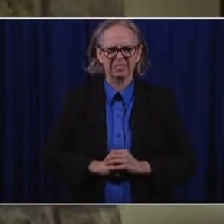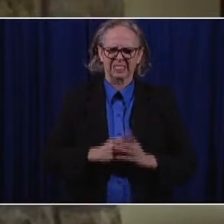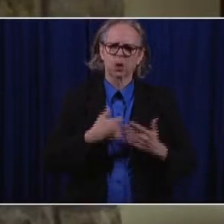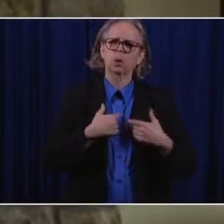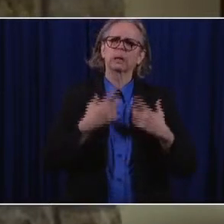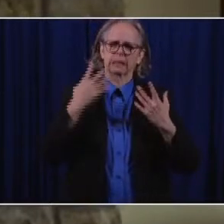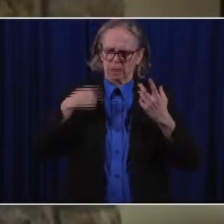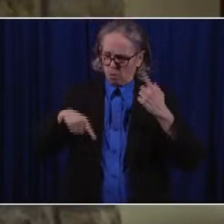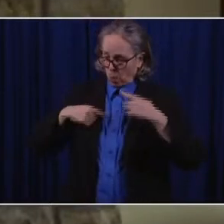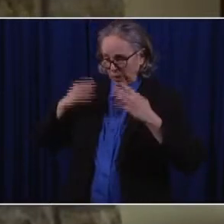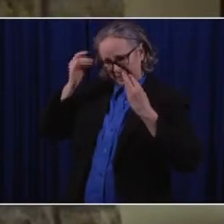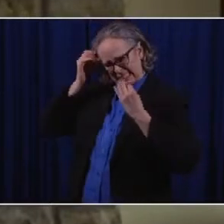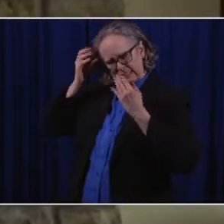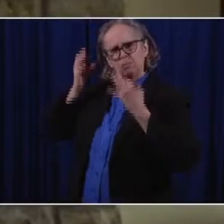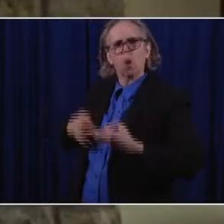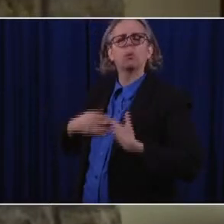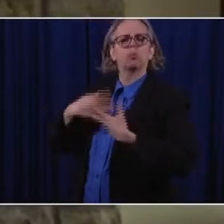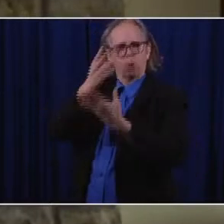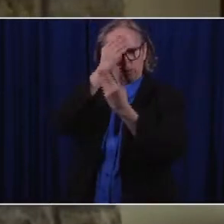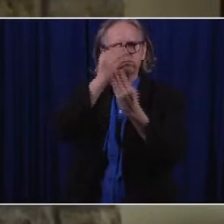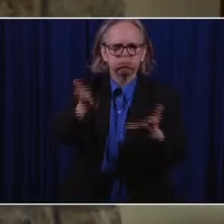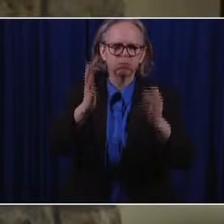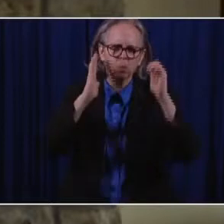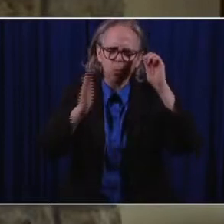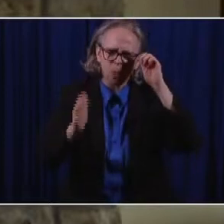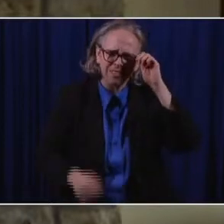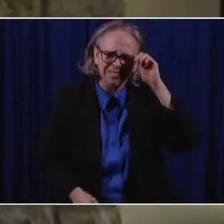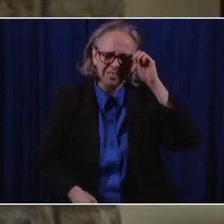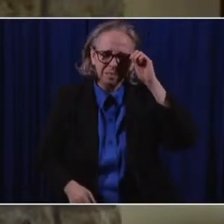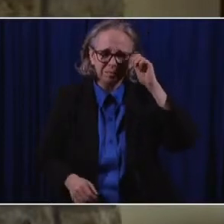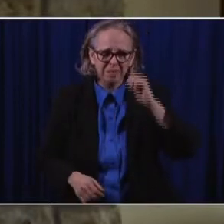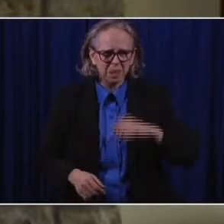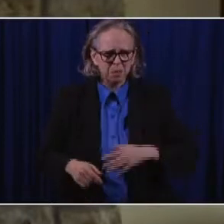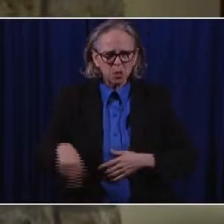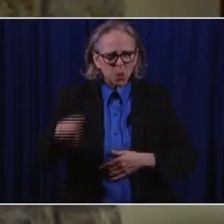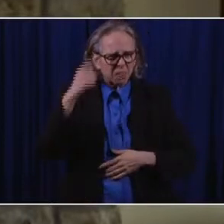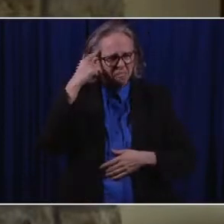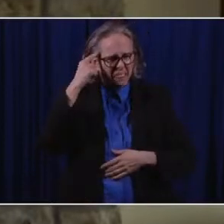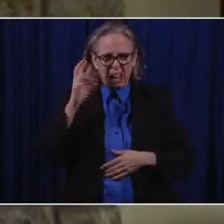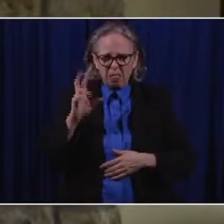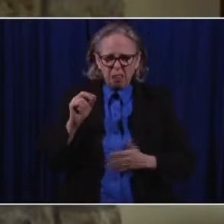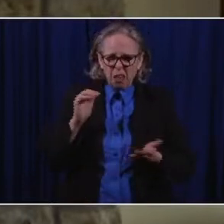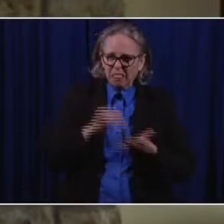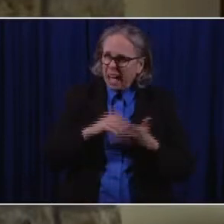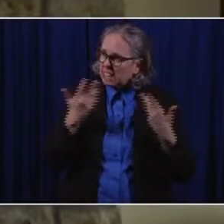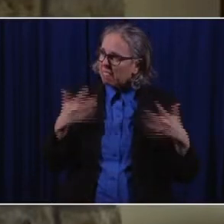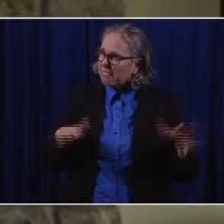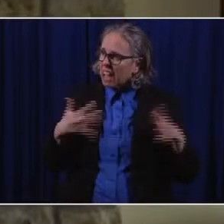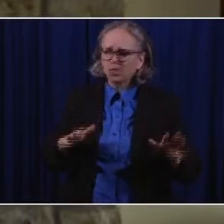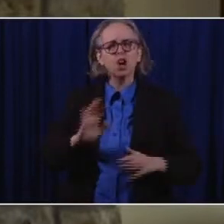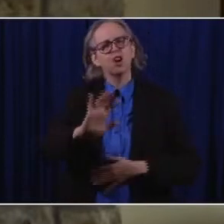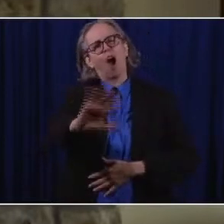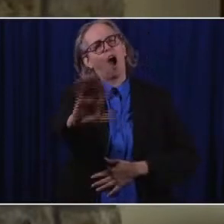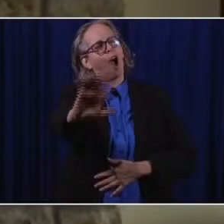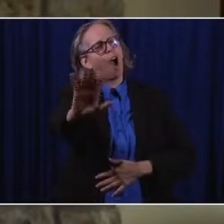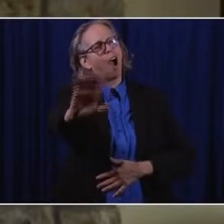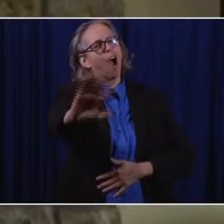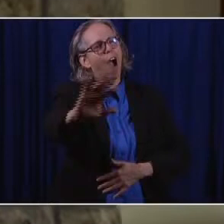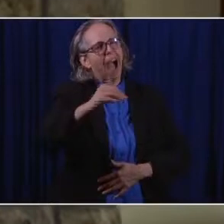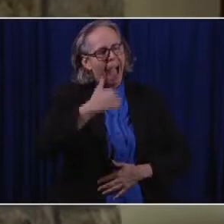know. But we shouldn't just think it's only going to be 30,000 for the month of December, because that's not our